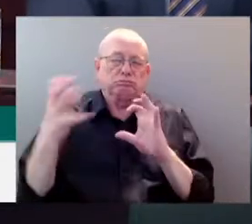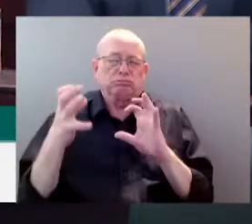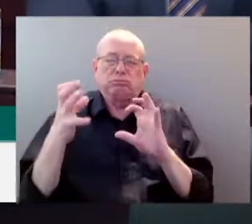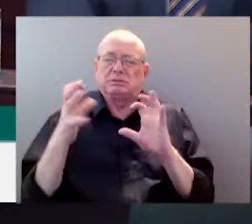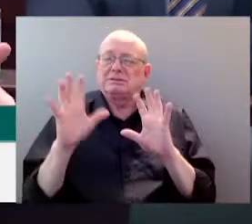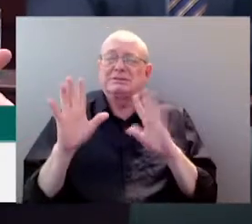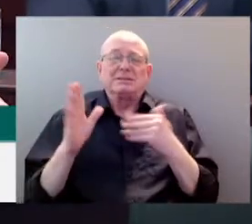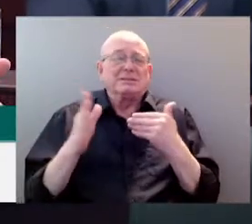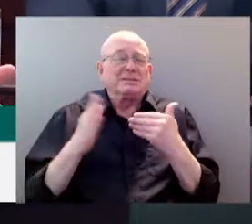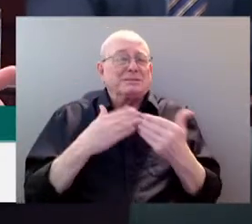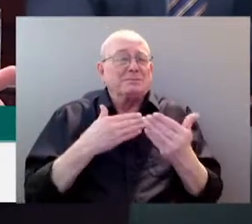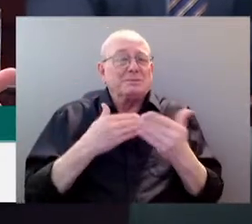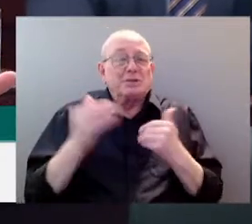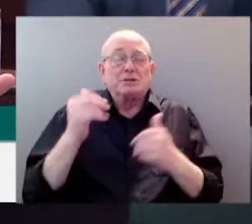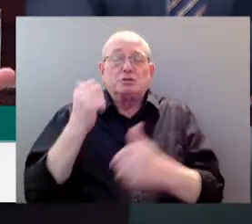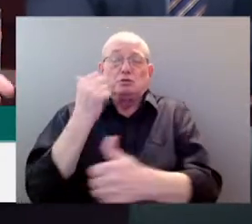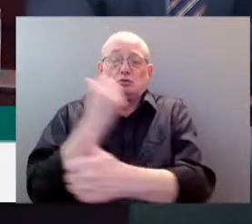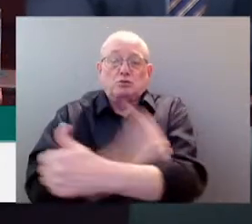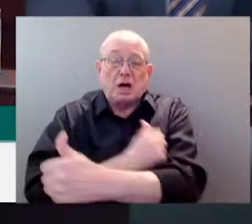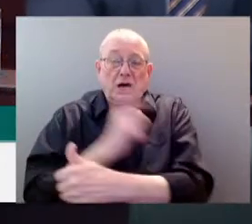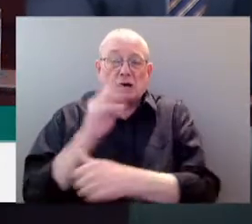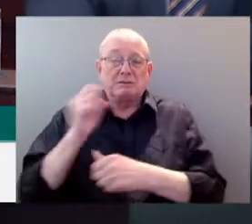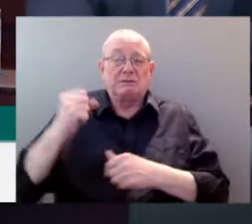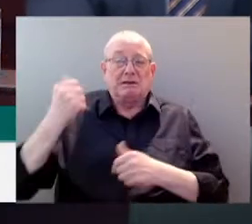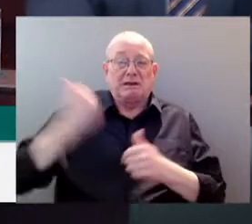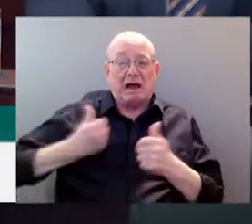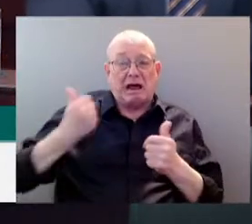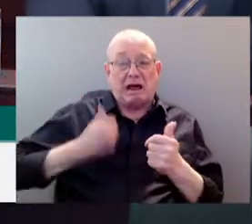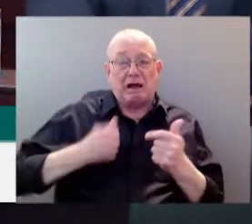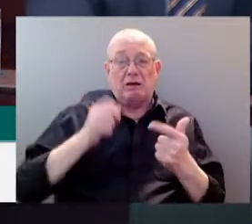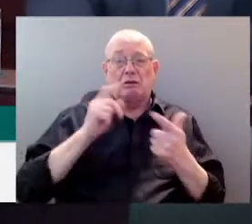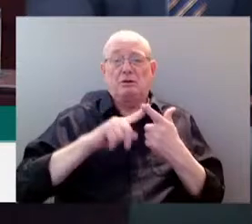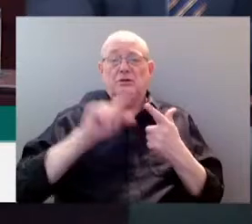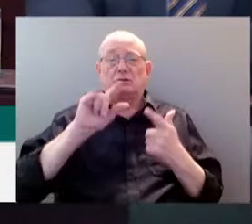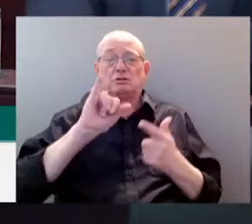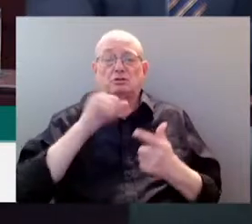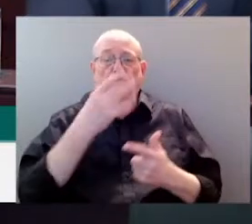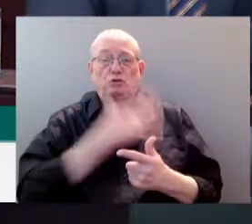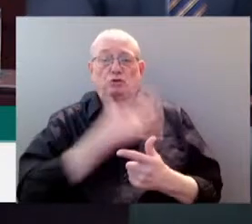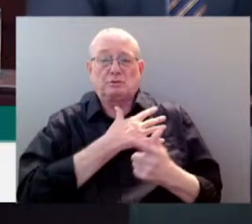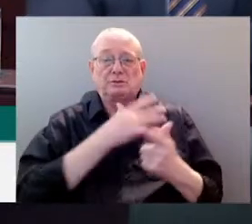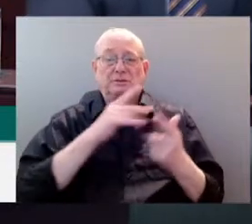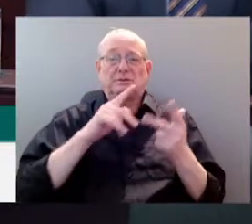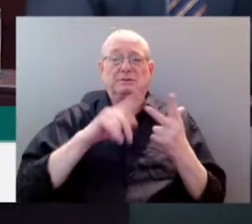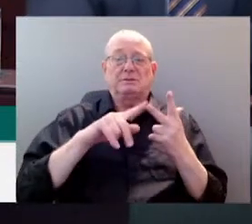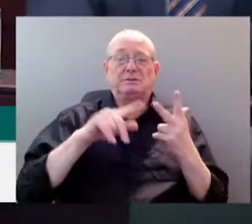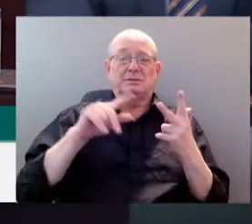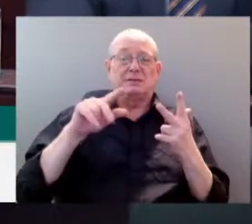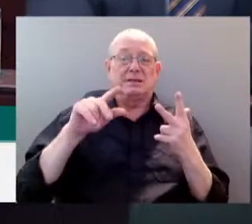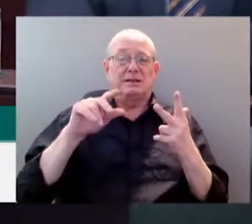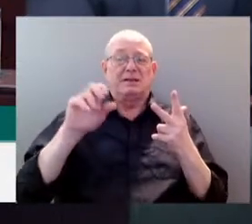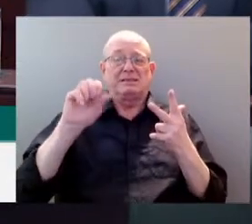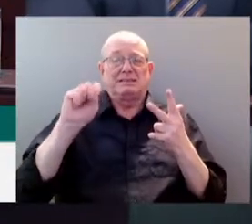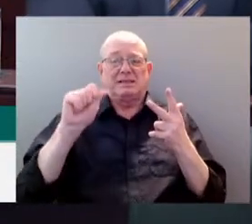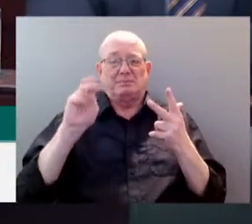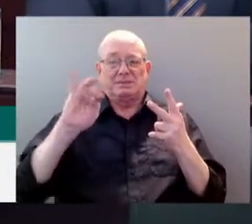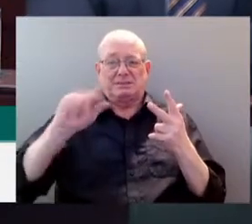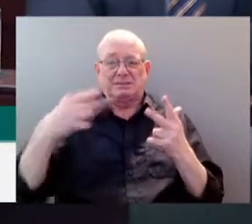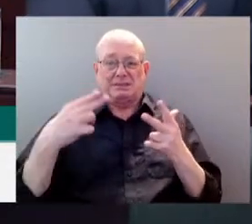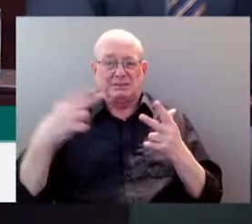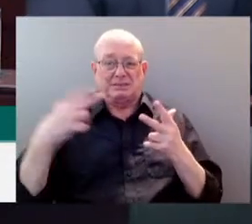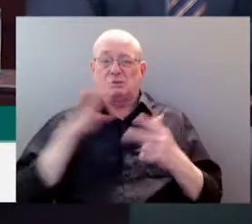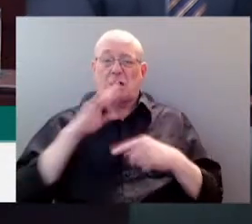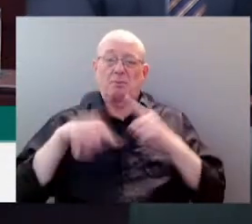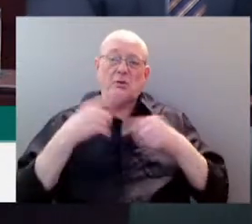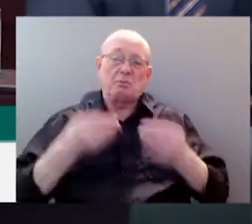cartel or Justin Trudeau and J me Singh that provide the dangerous opioids it will have the same effect when you increase the supply in our streets and